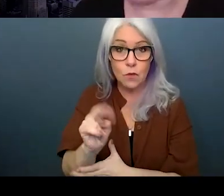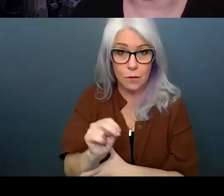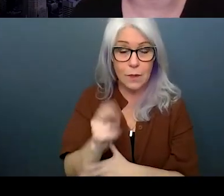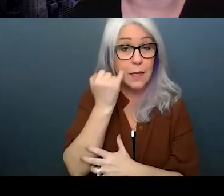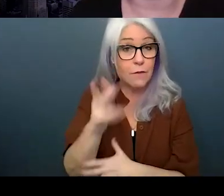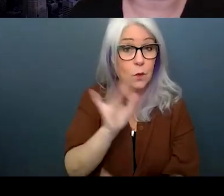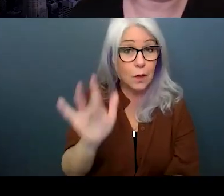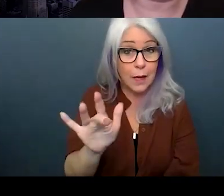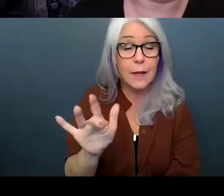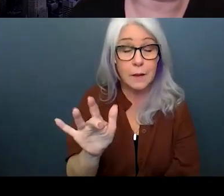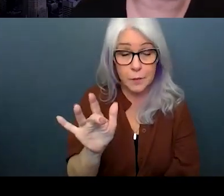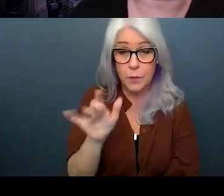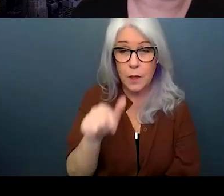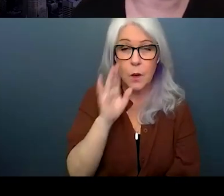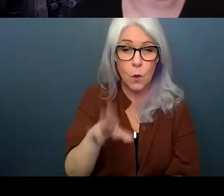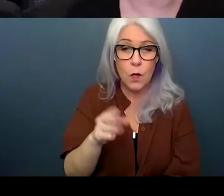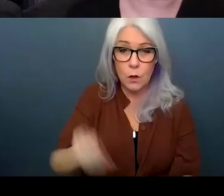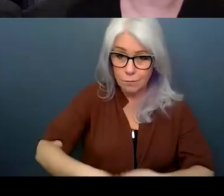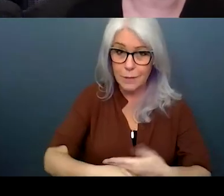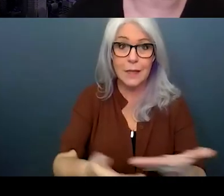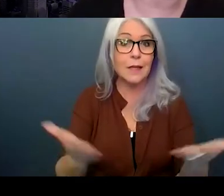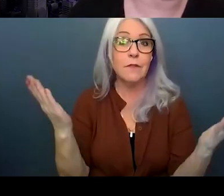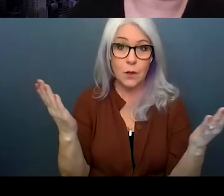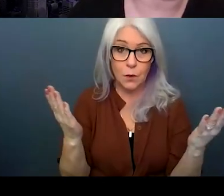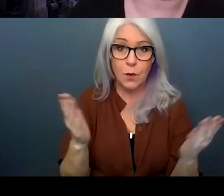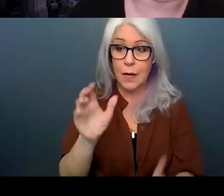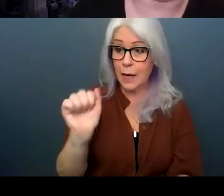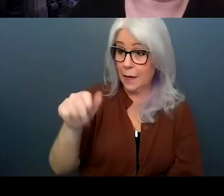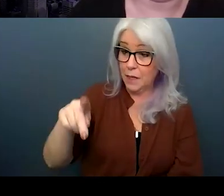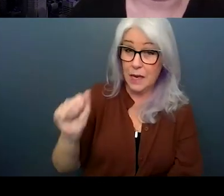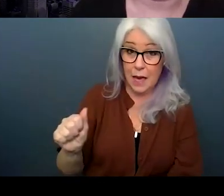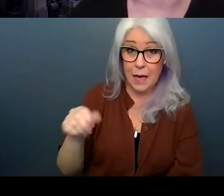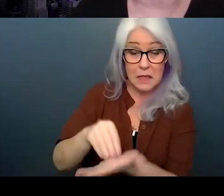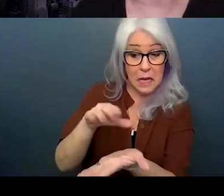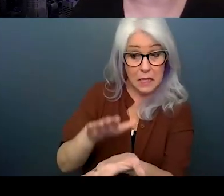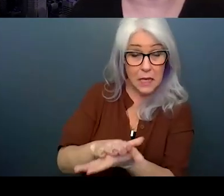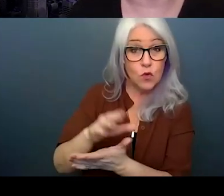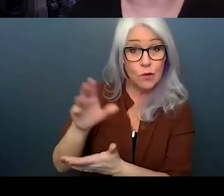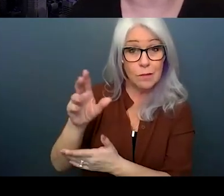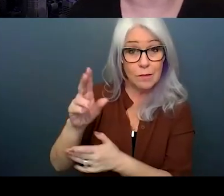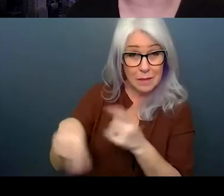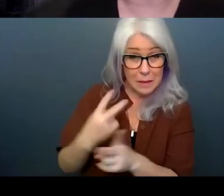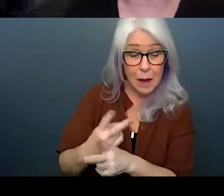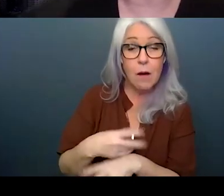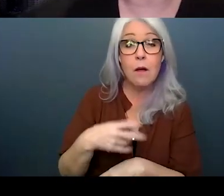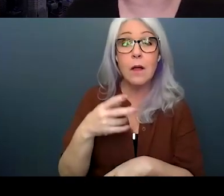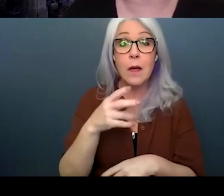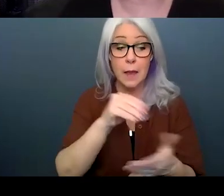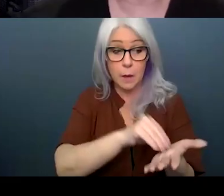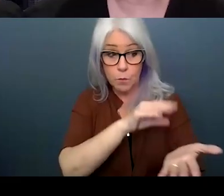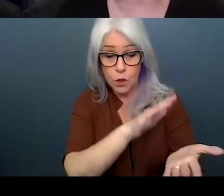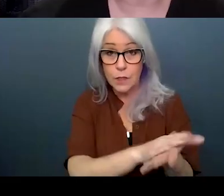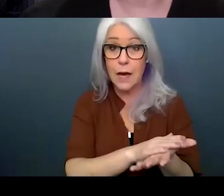click on that, it would give you an option to choose APA citation style, and it would put the citation for the reference